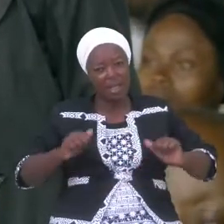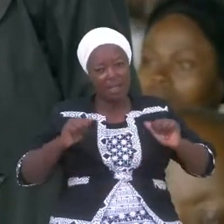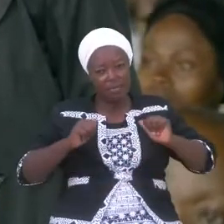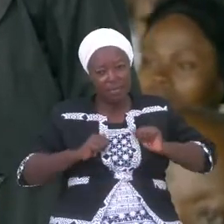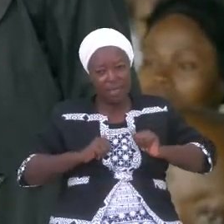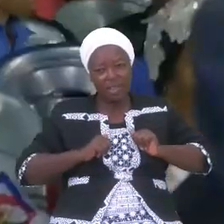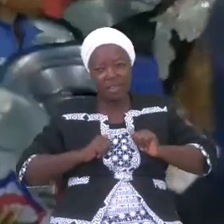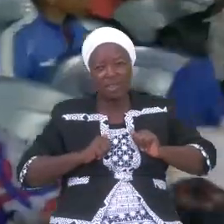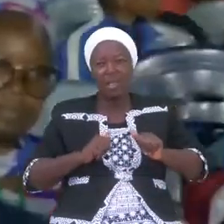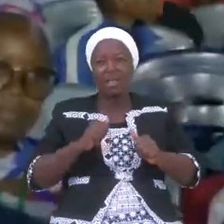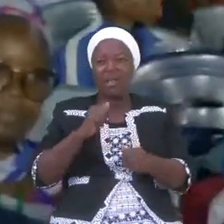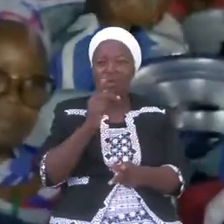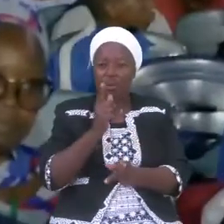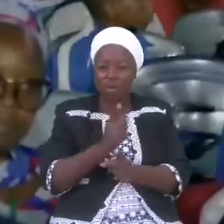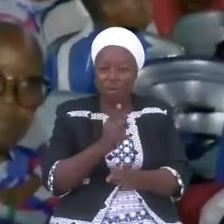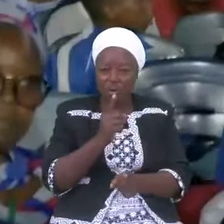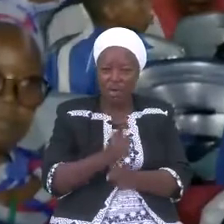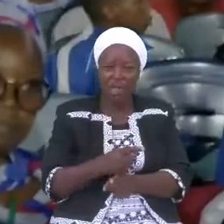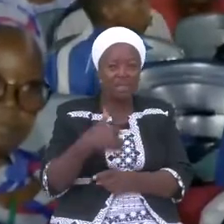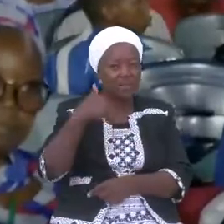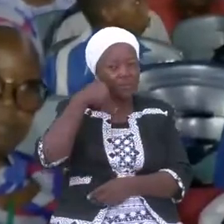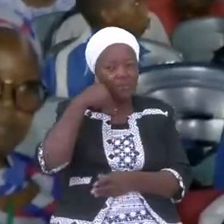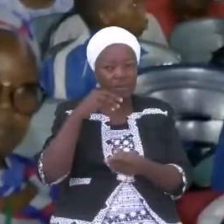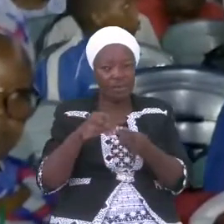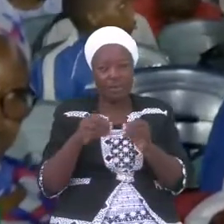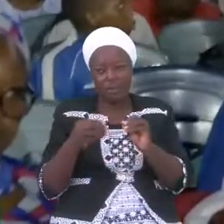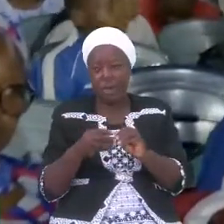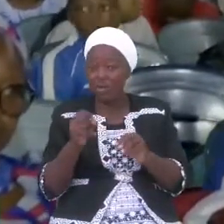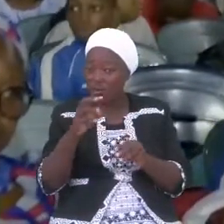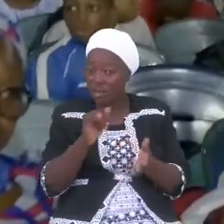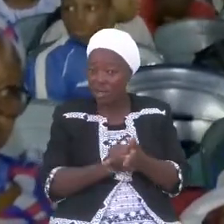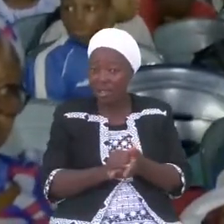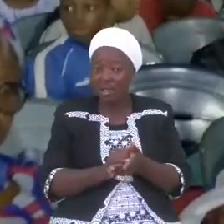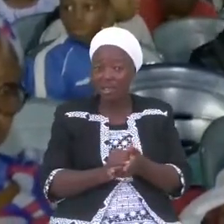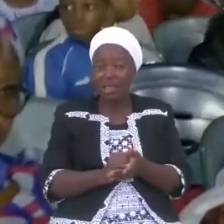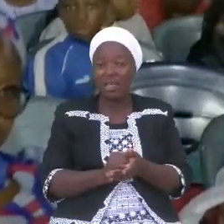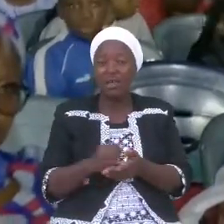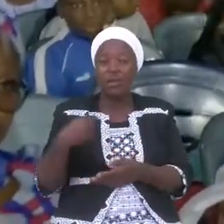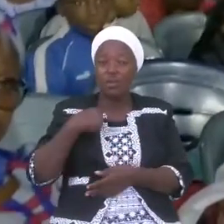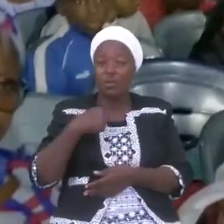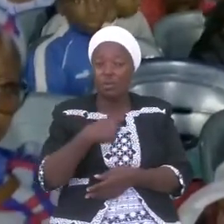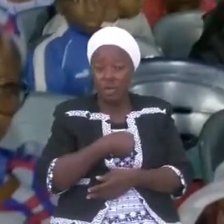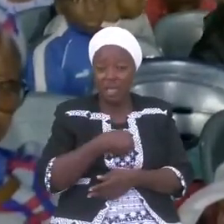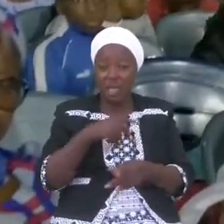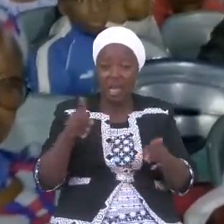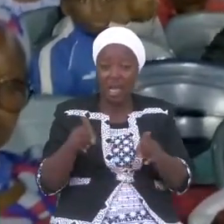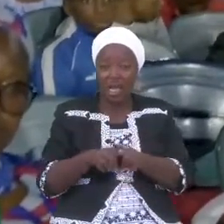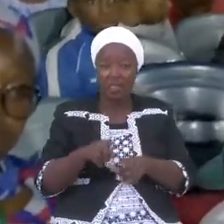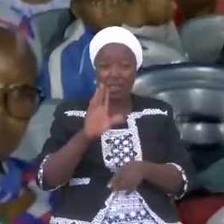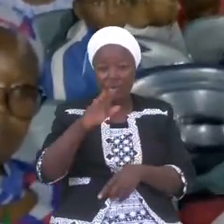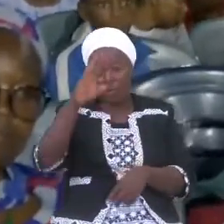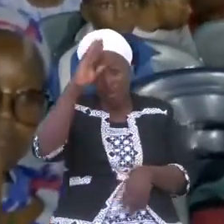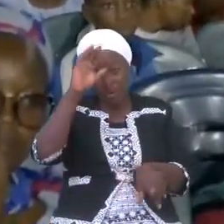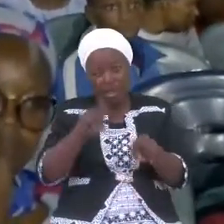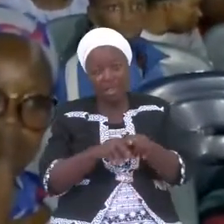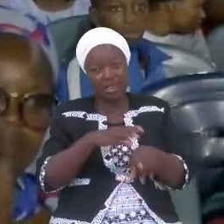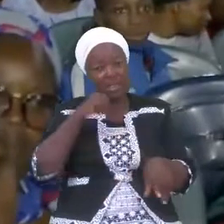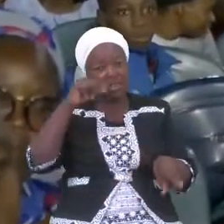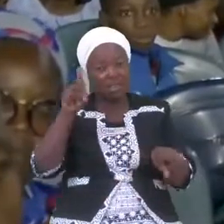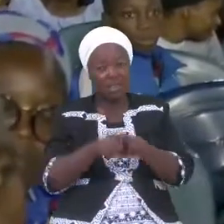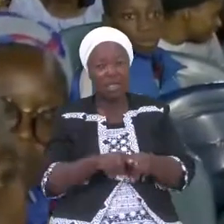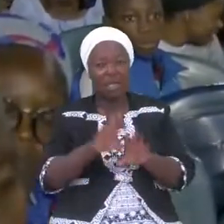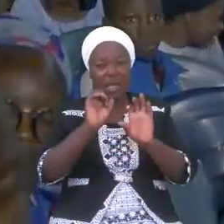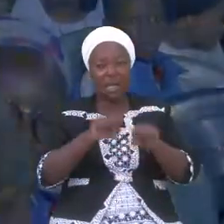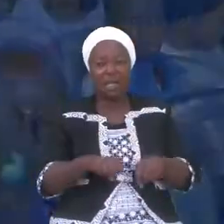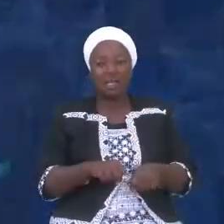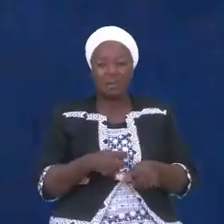have that done so that more can see come to you. You can be visited. Then you